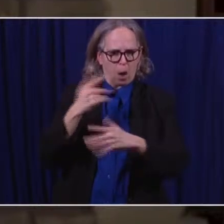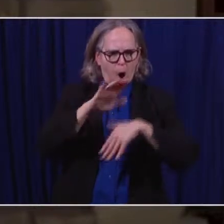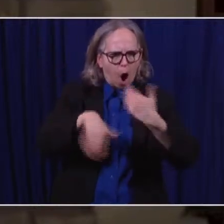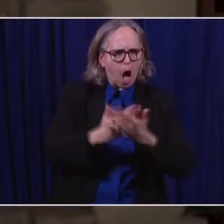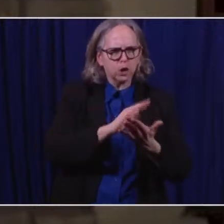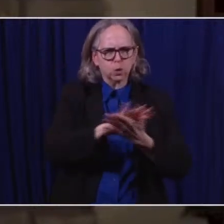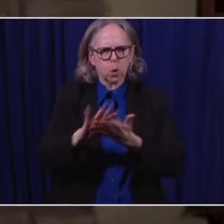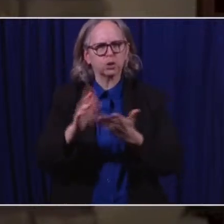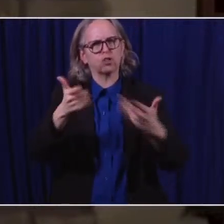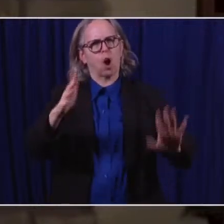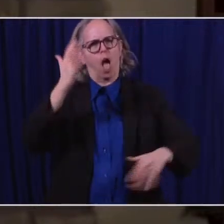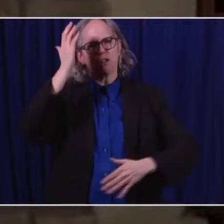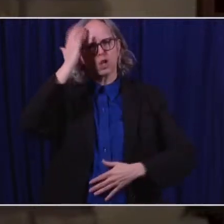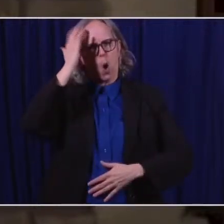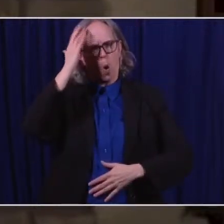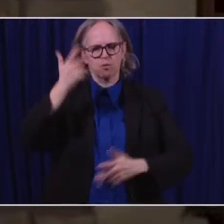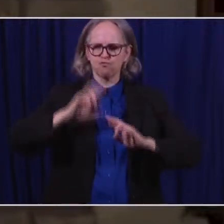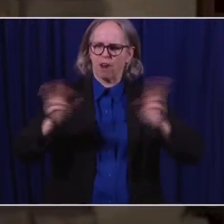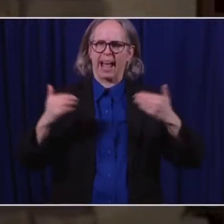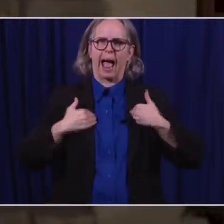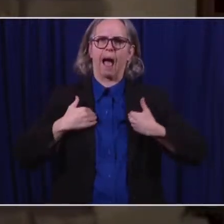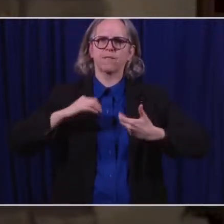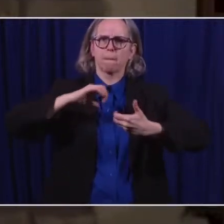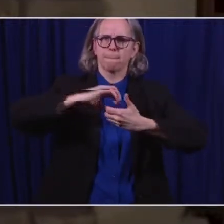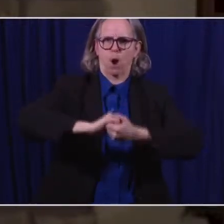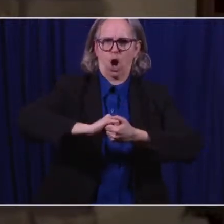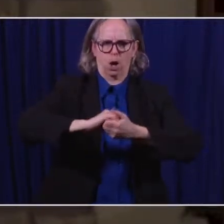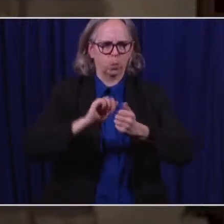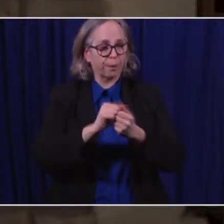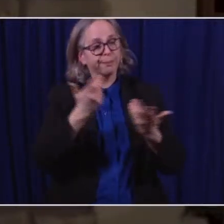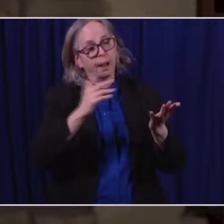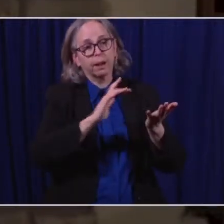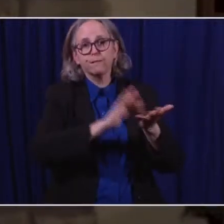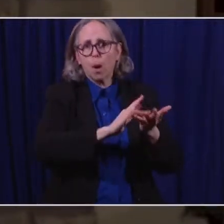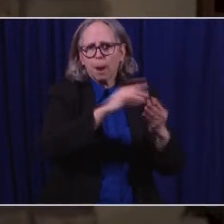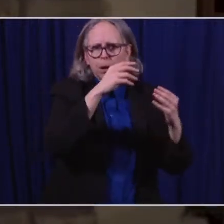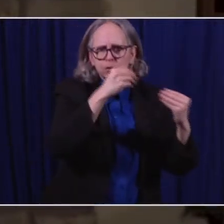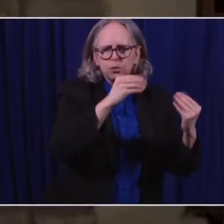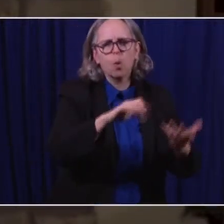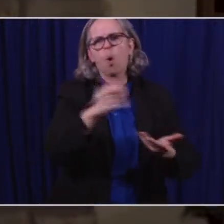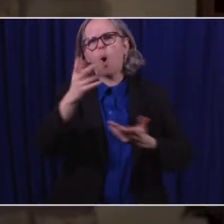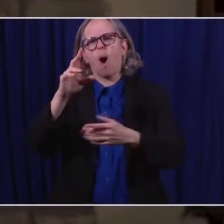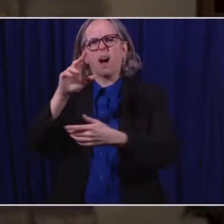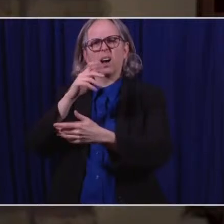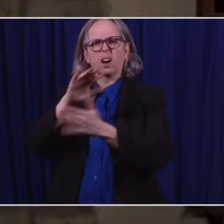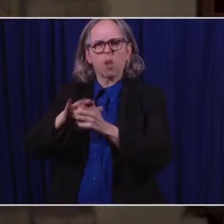you didn't pick a partner, and we will be able to assign a partner to you.